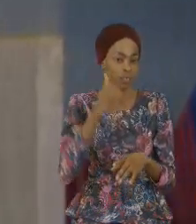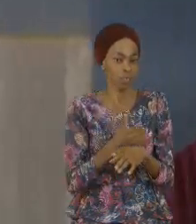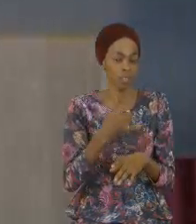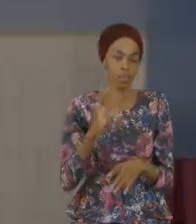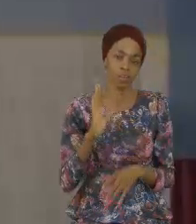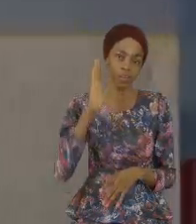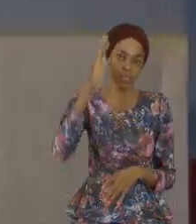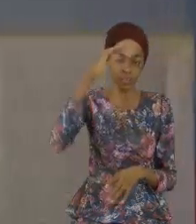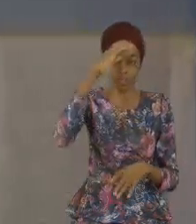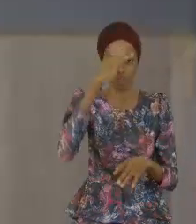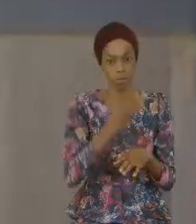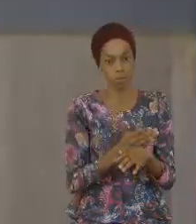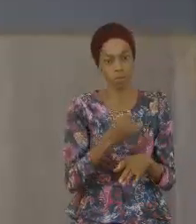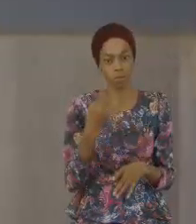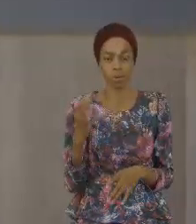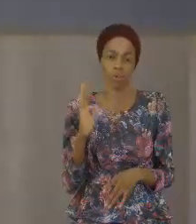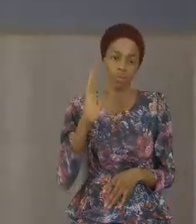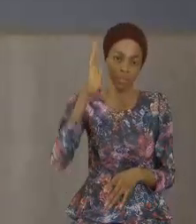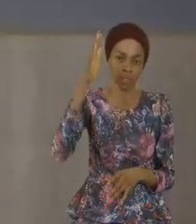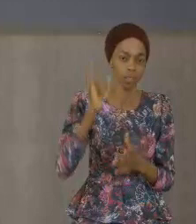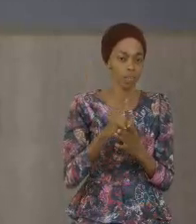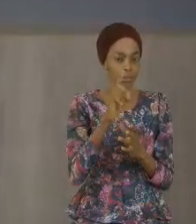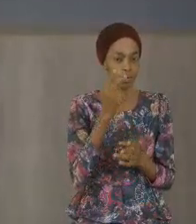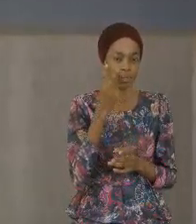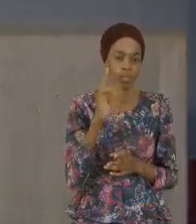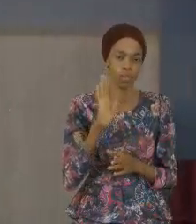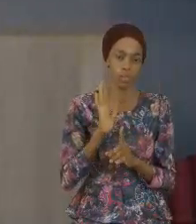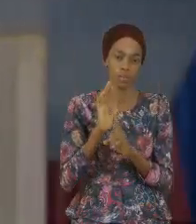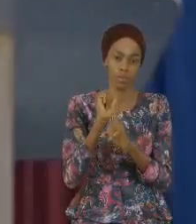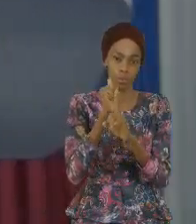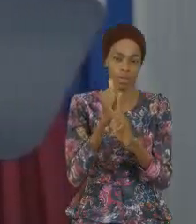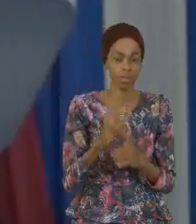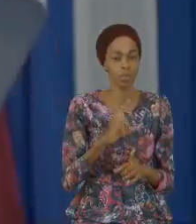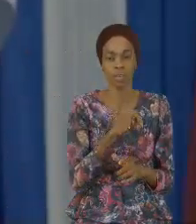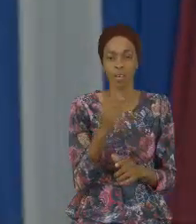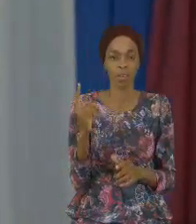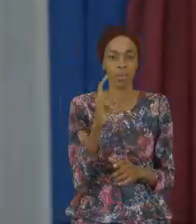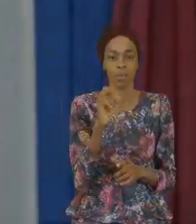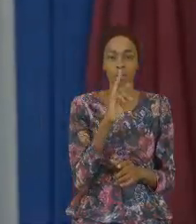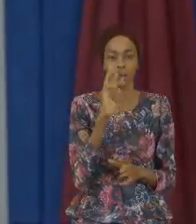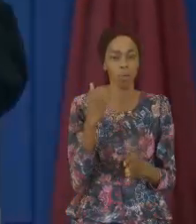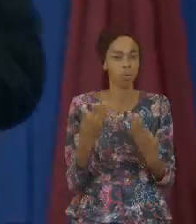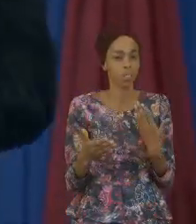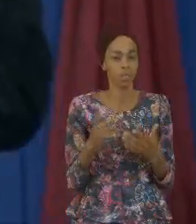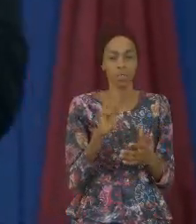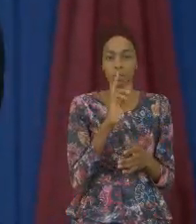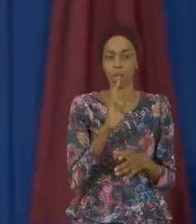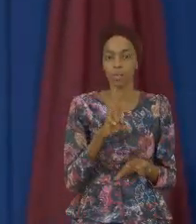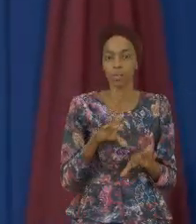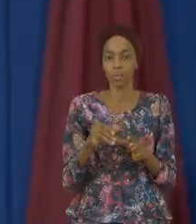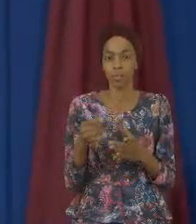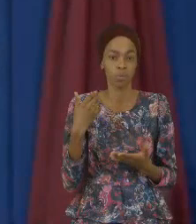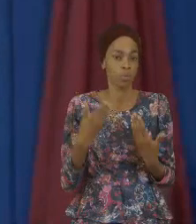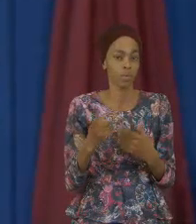son of destiny, that you see yourself wherever you are, whatever you are doing, whatever the Lord